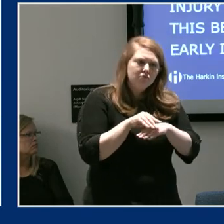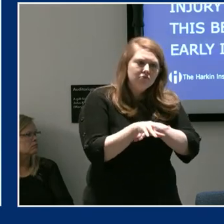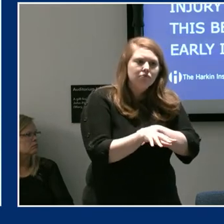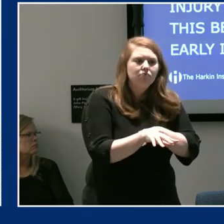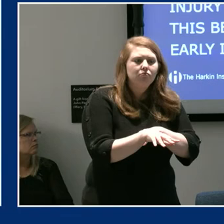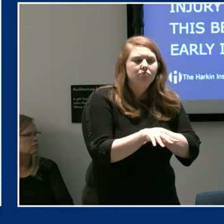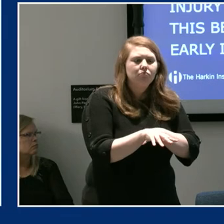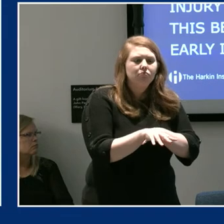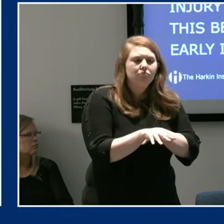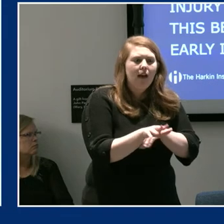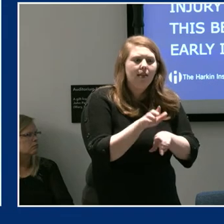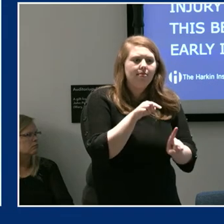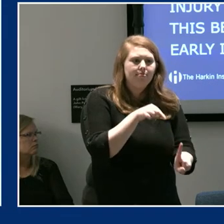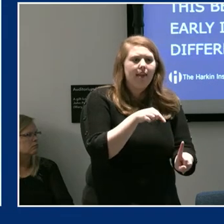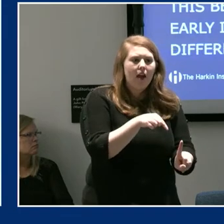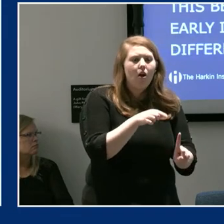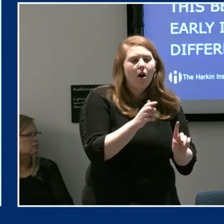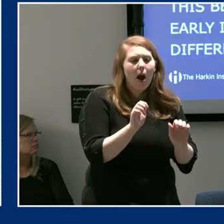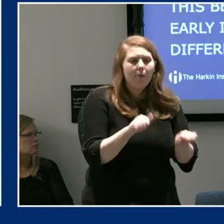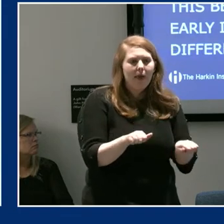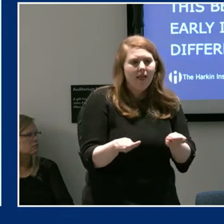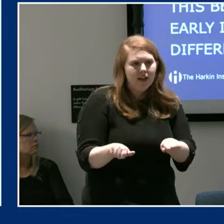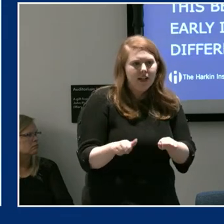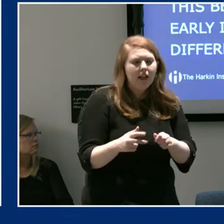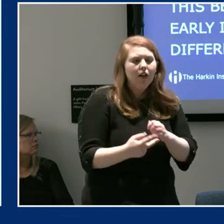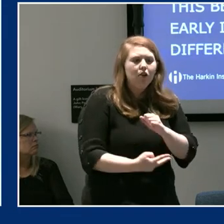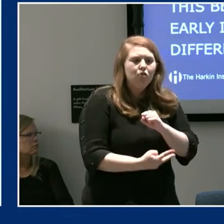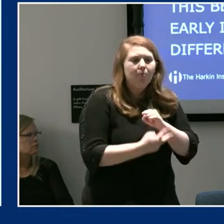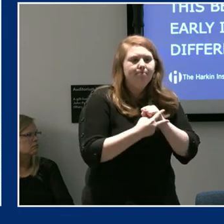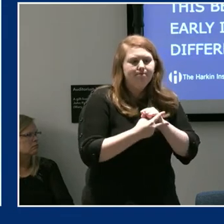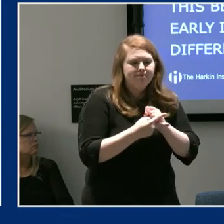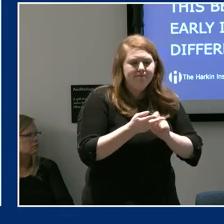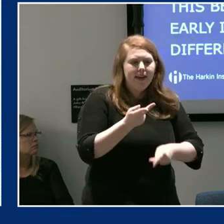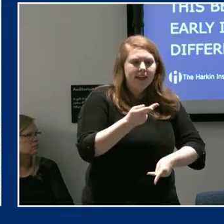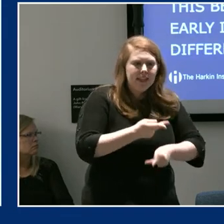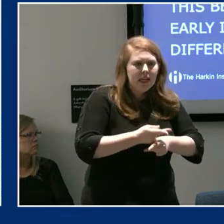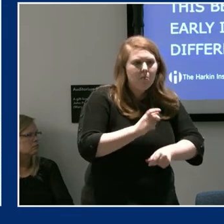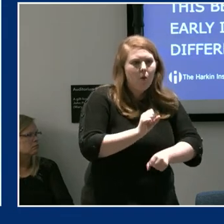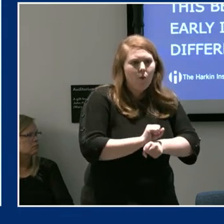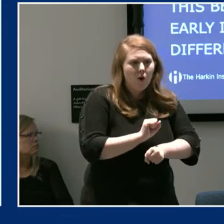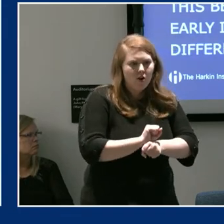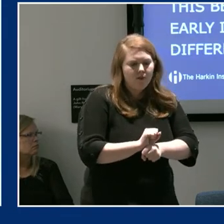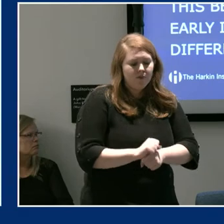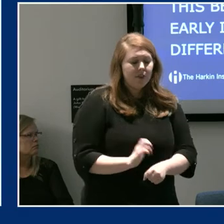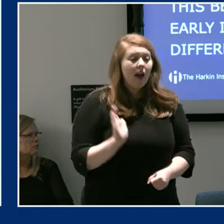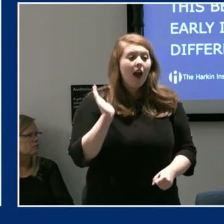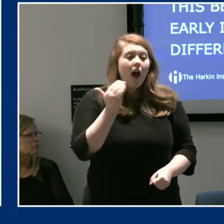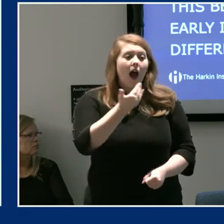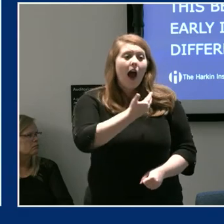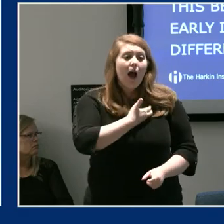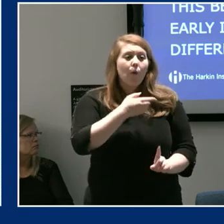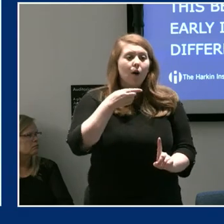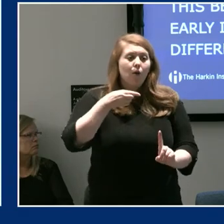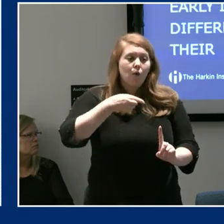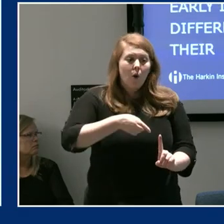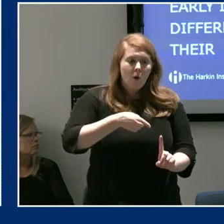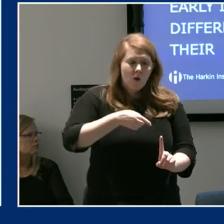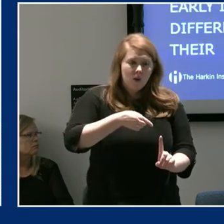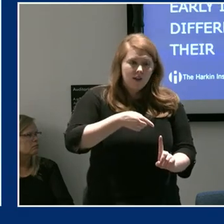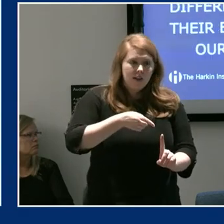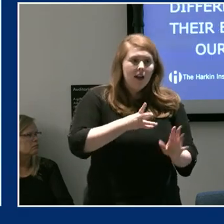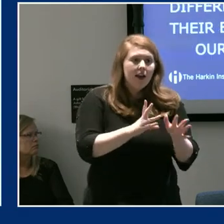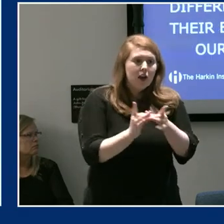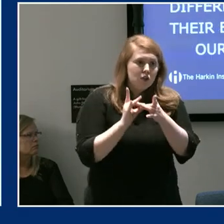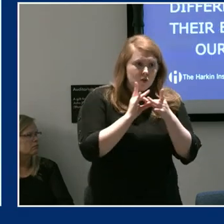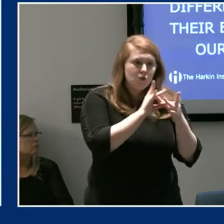individual's ability to retain their employment. Our goal with that project is to coordinate